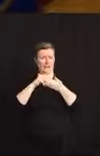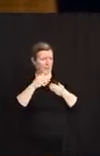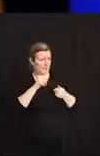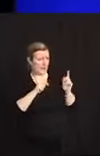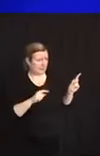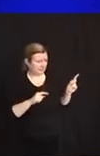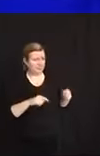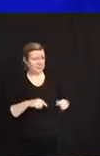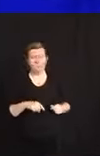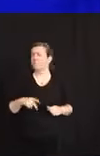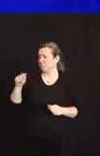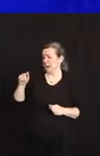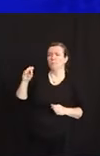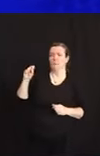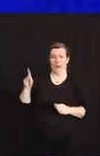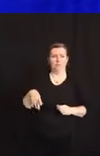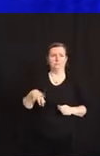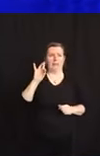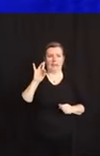That's